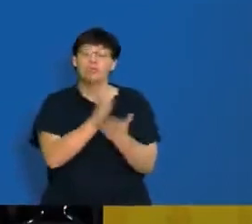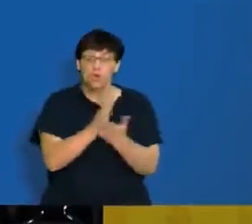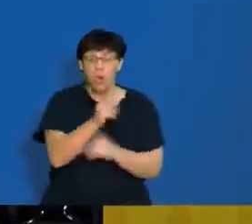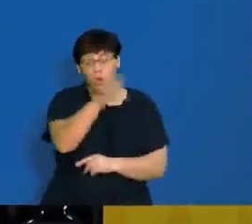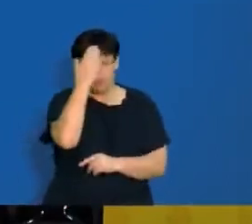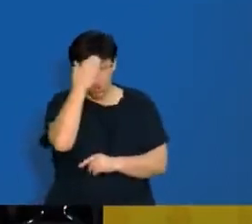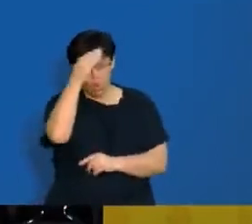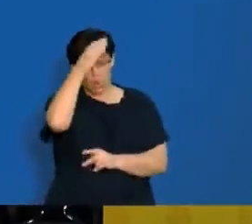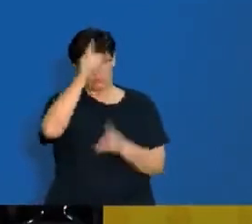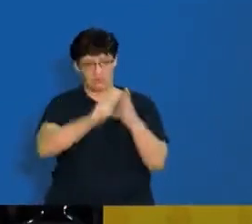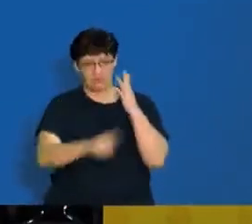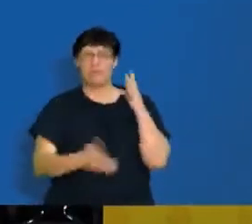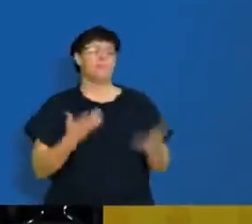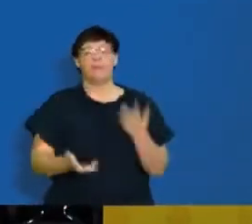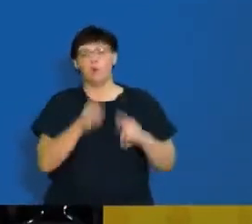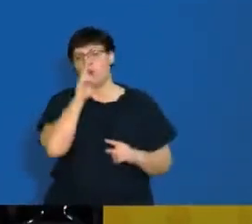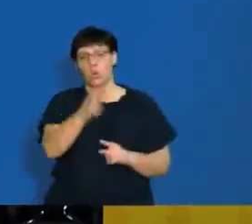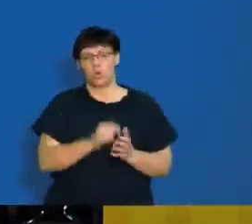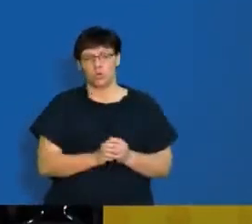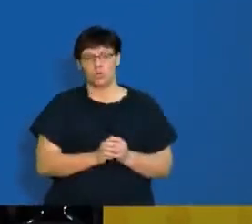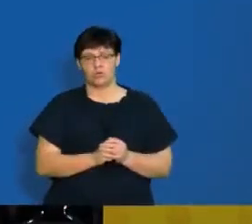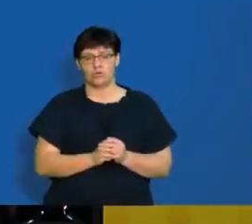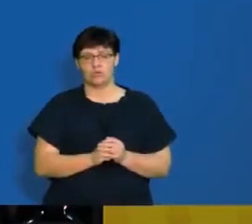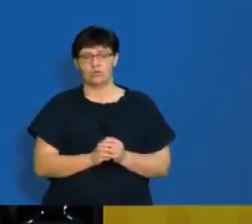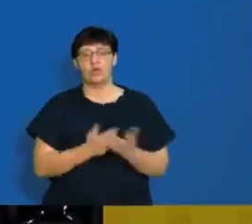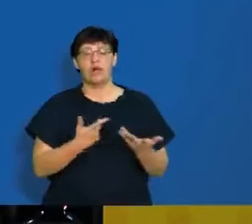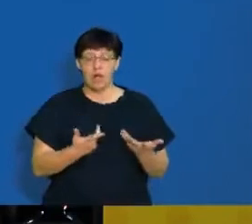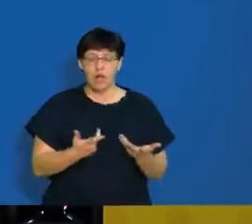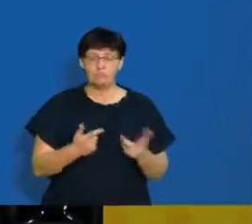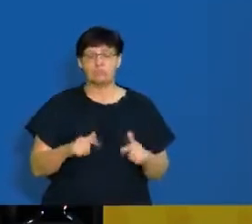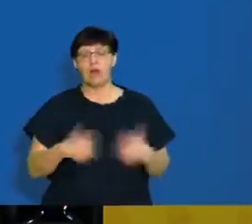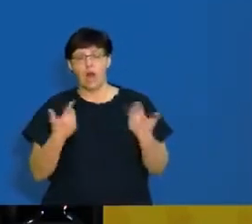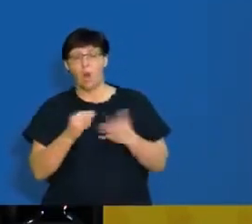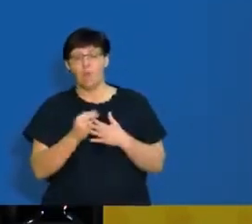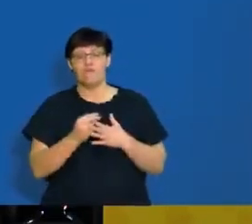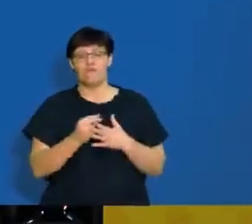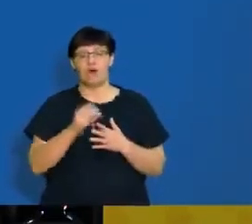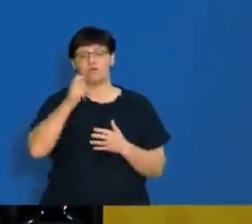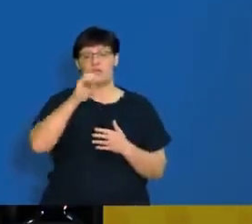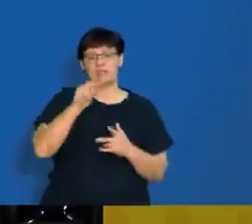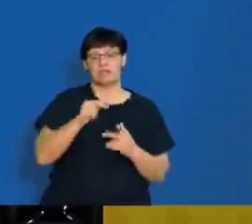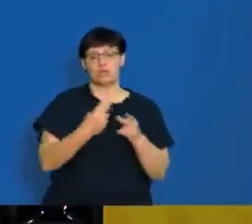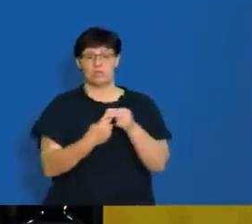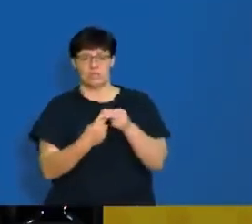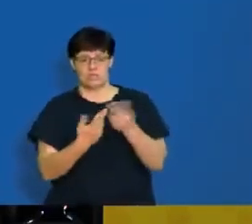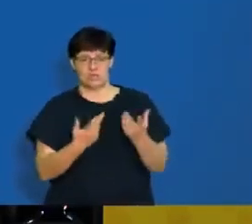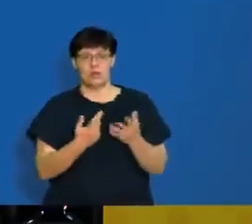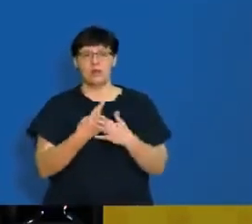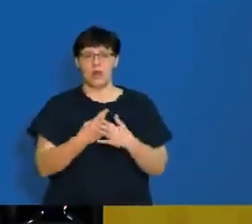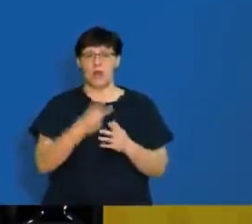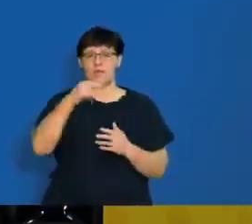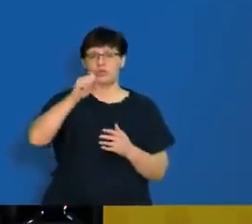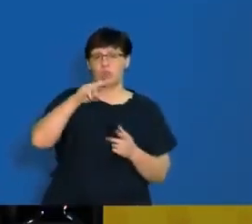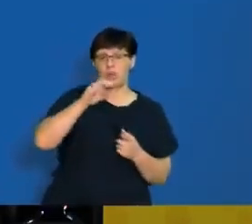concepts. For instance, if you are looking at the collapse of the Soviet Union, you need to know the meaning of words like